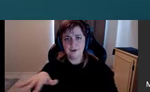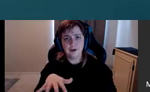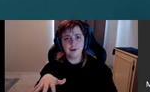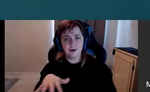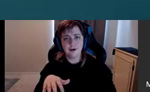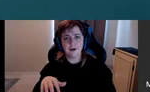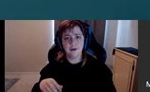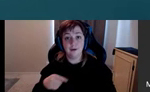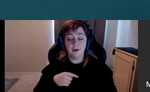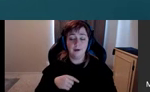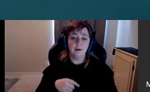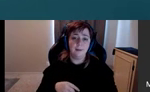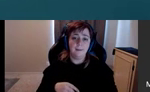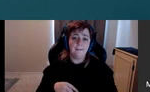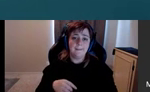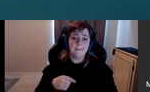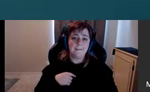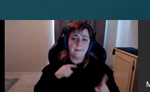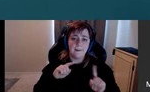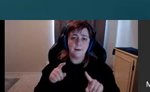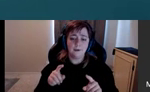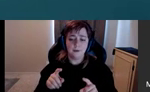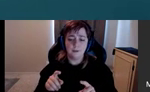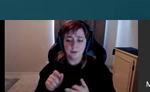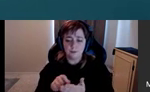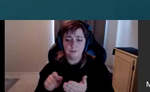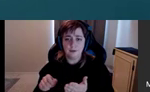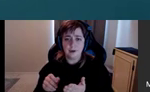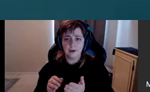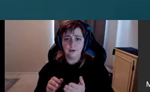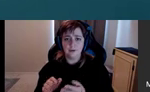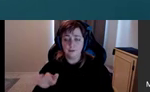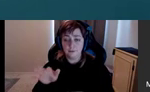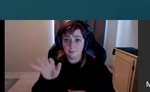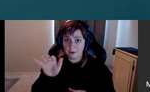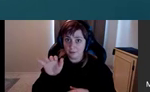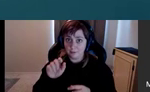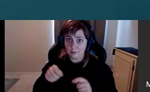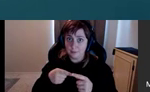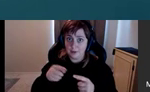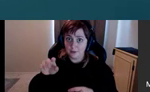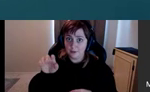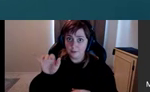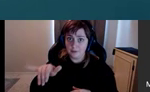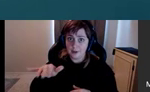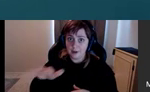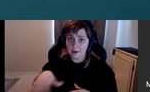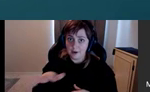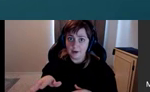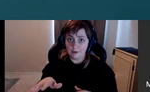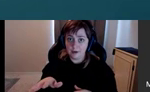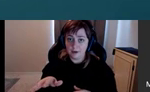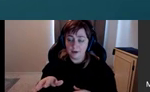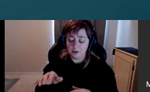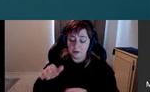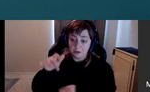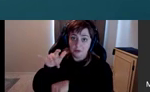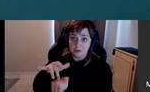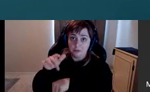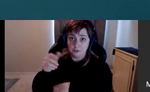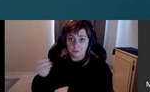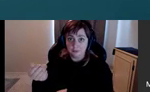not to the extent that I covered Afghanistan. So I was there for probably a few months instead of a few